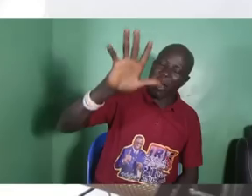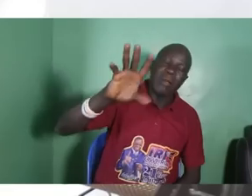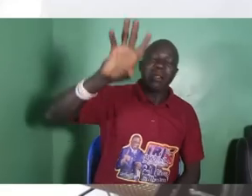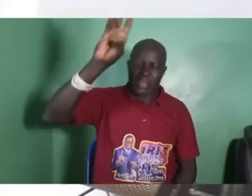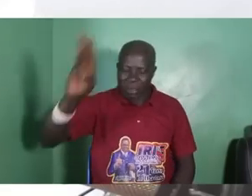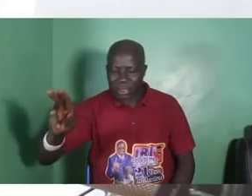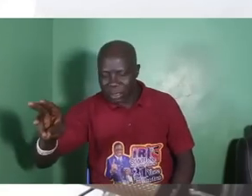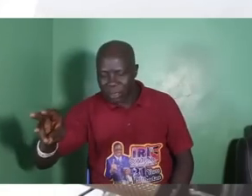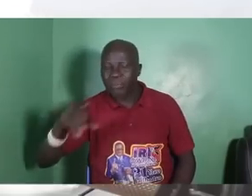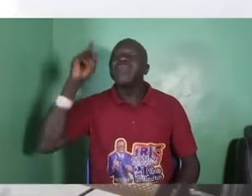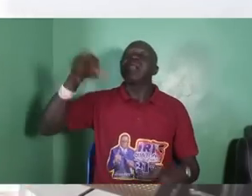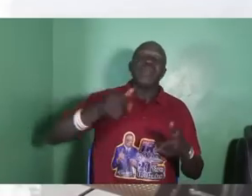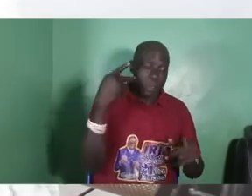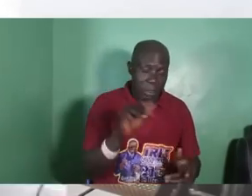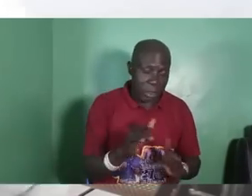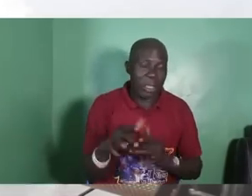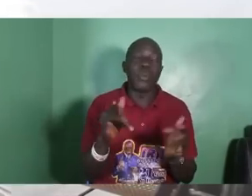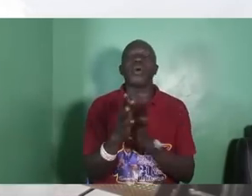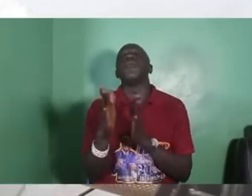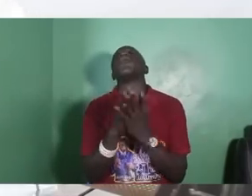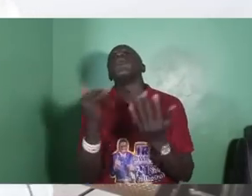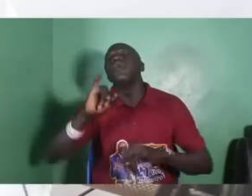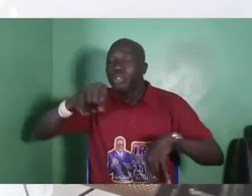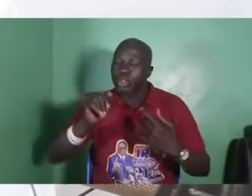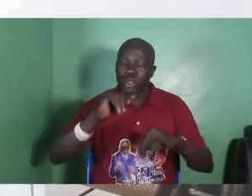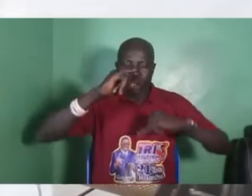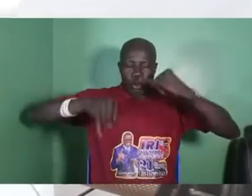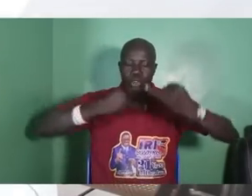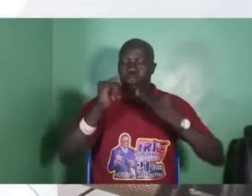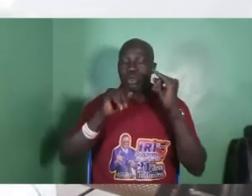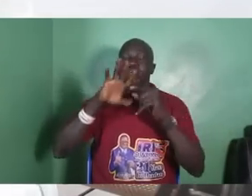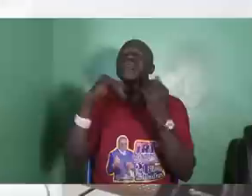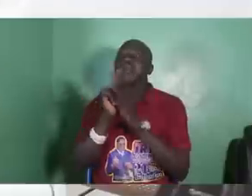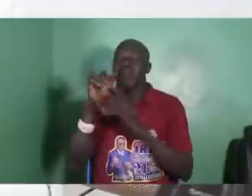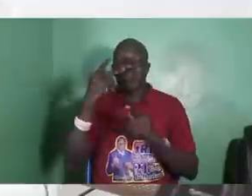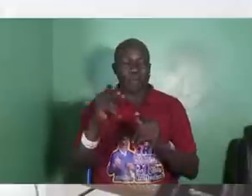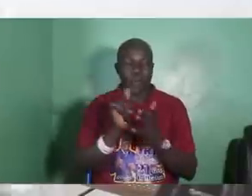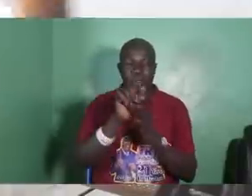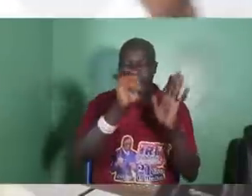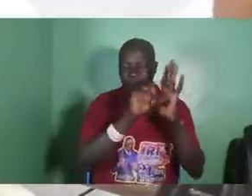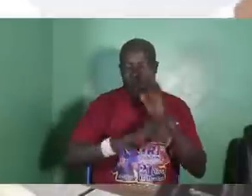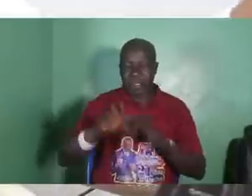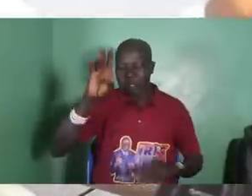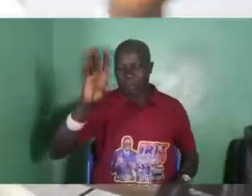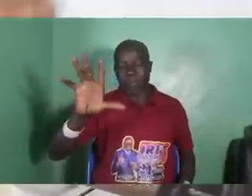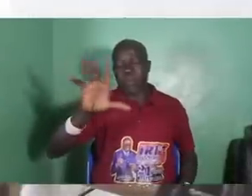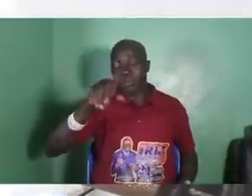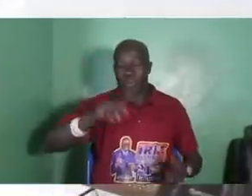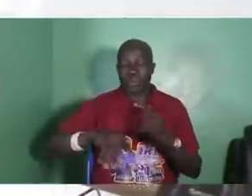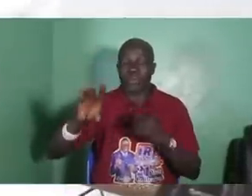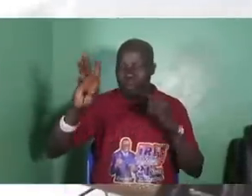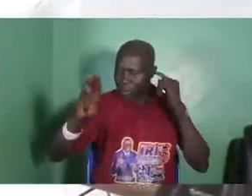kan. 6. E ba mi wo. Let's examine. Owo ni dajo. The book of Judges. Ori kan. Chapter 4. Ese kan. From verse 4. Si kefa. So say. What are you saying?